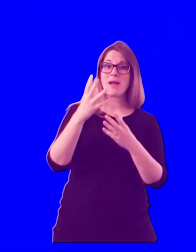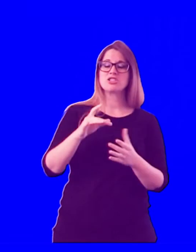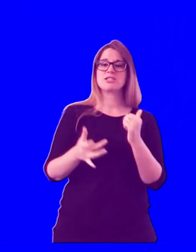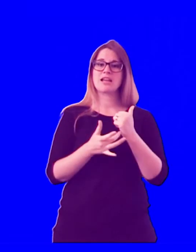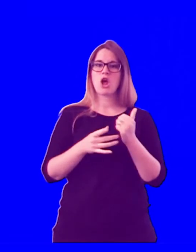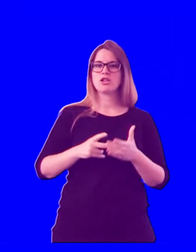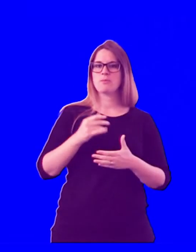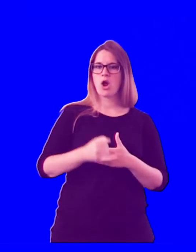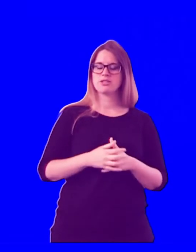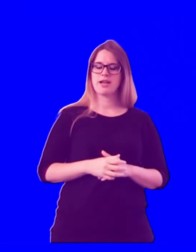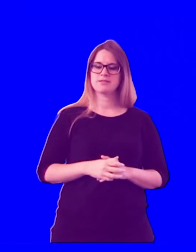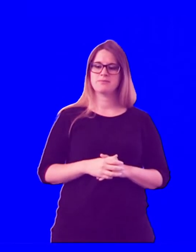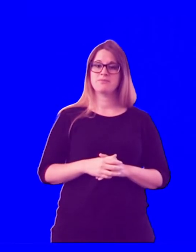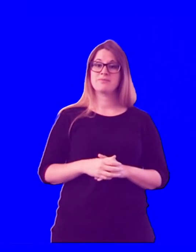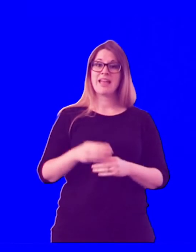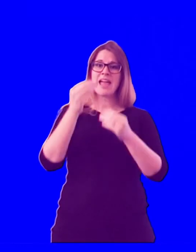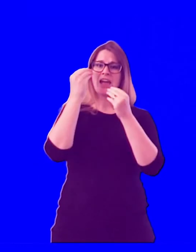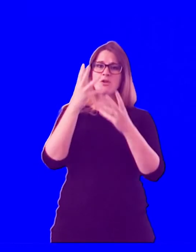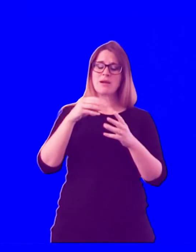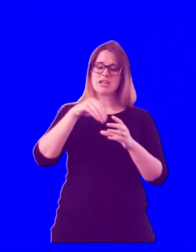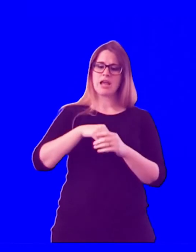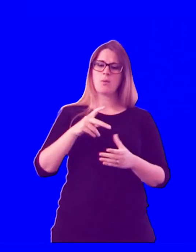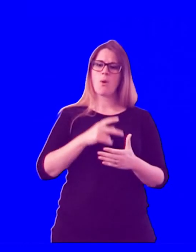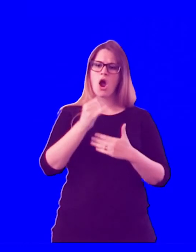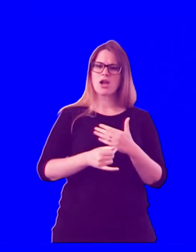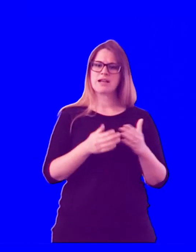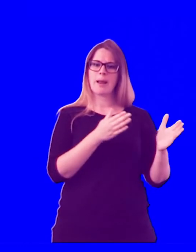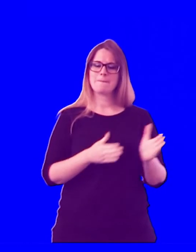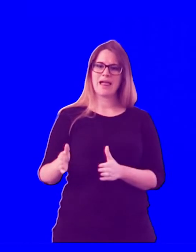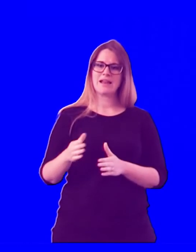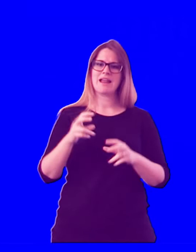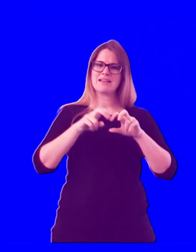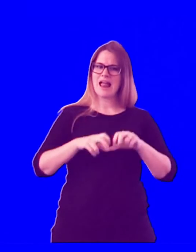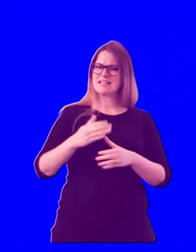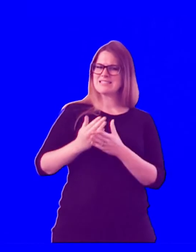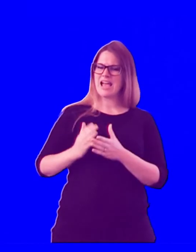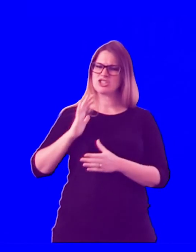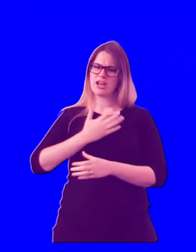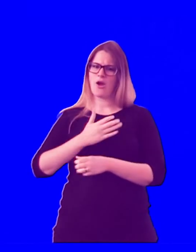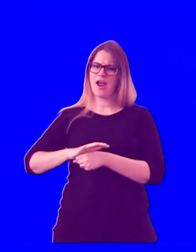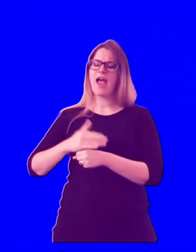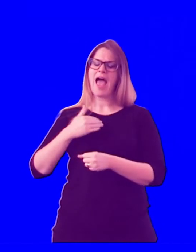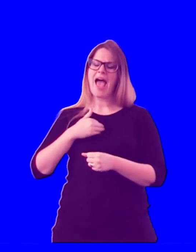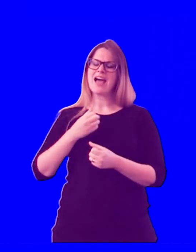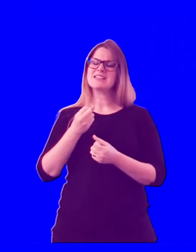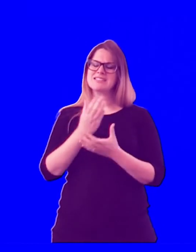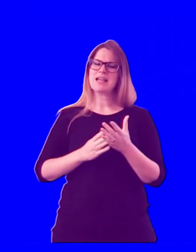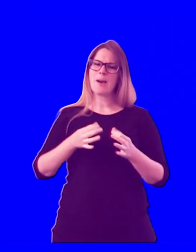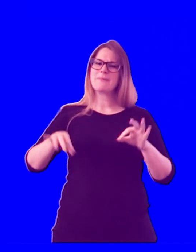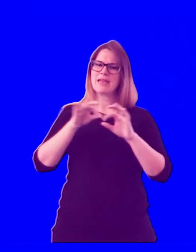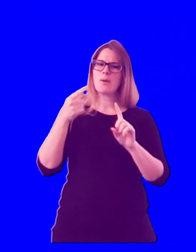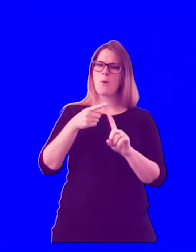projects. The information in the project planning and analysis section covers some of the key points that you need to know in project